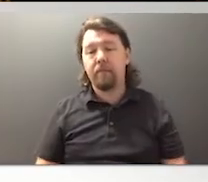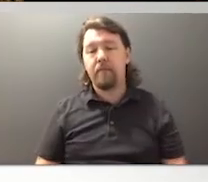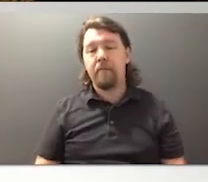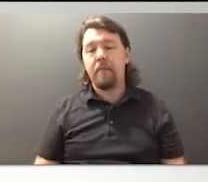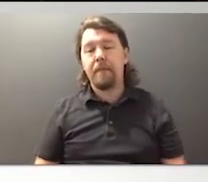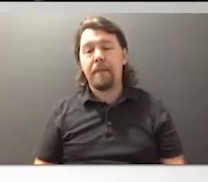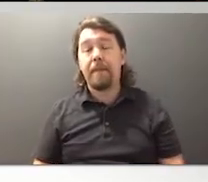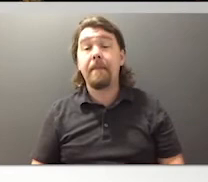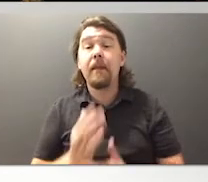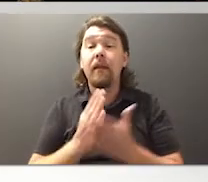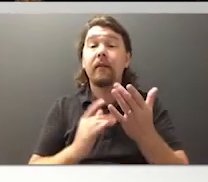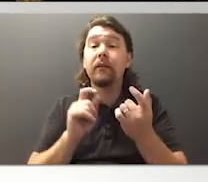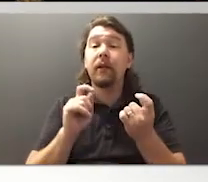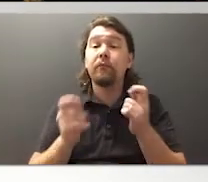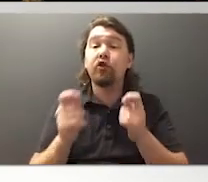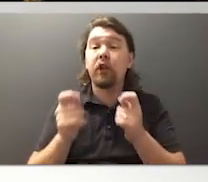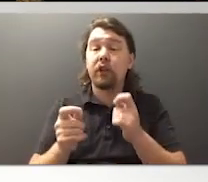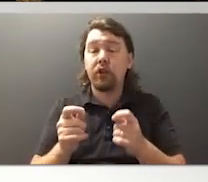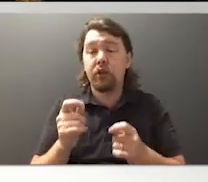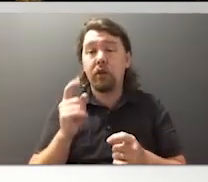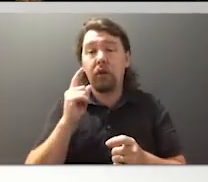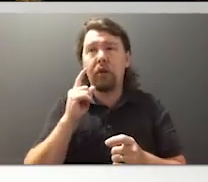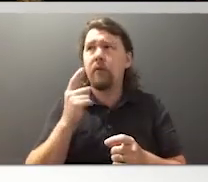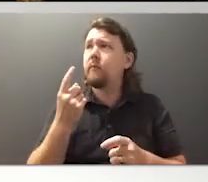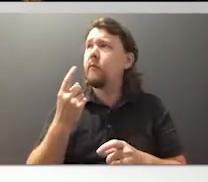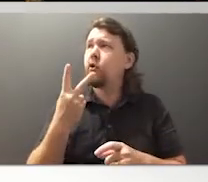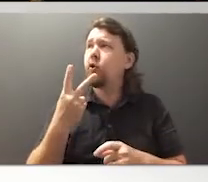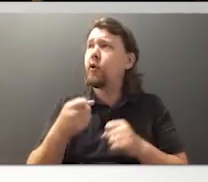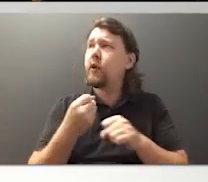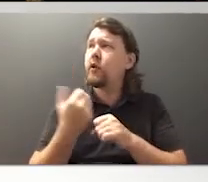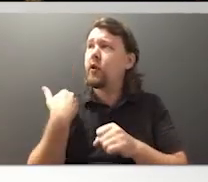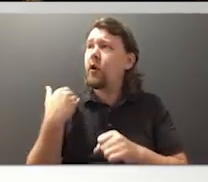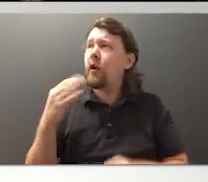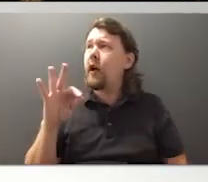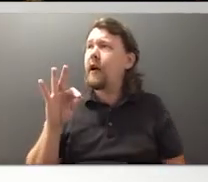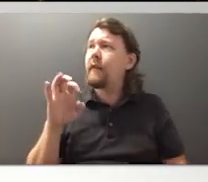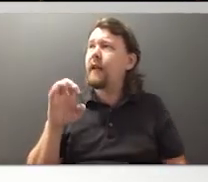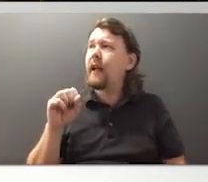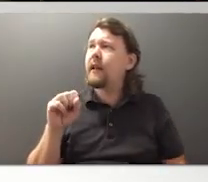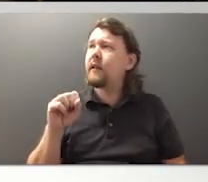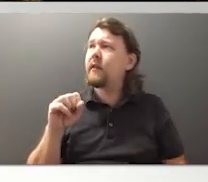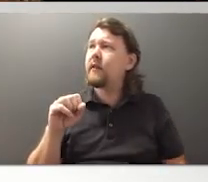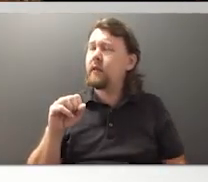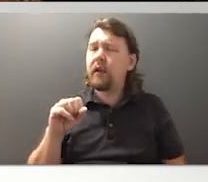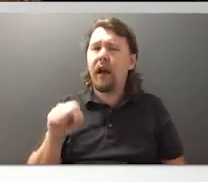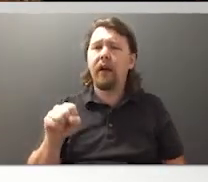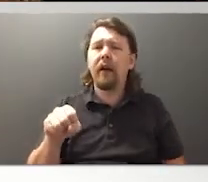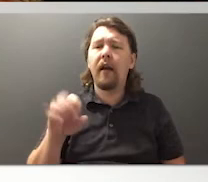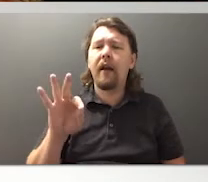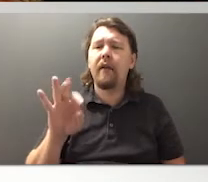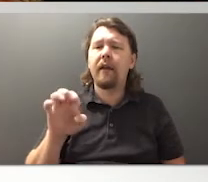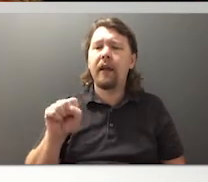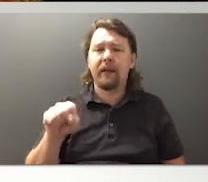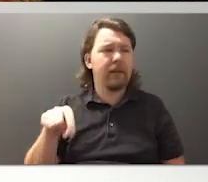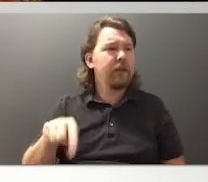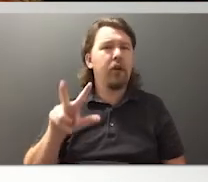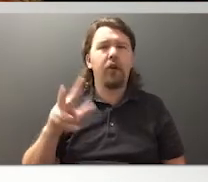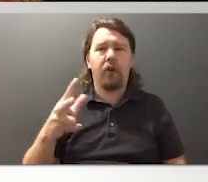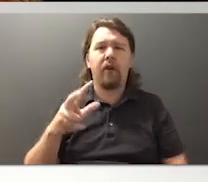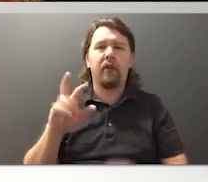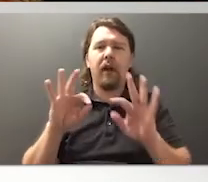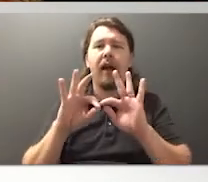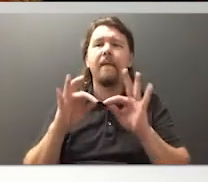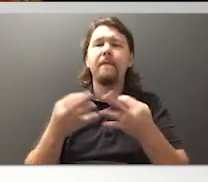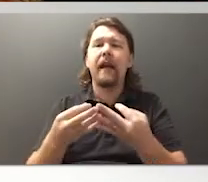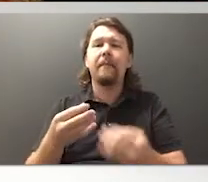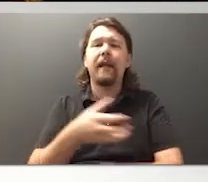Some changes, 2 years ago was FES. When did we get FES? About 2 years ago. This is going on our 3rd year with the Family Empowerment